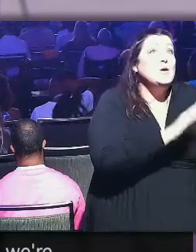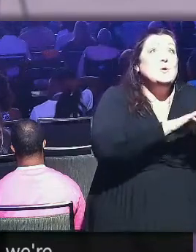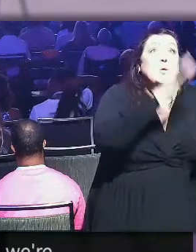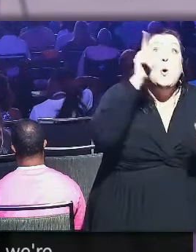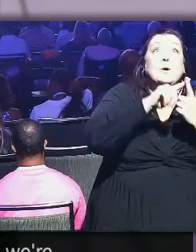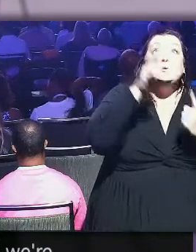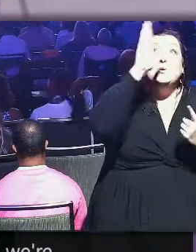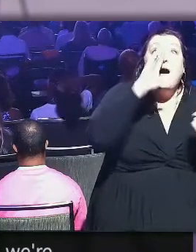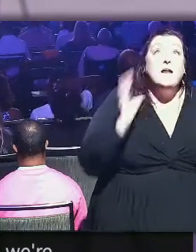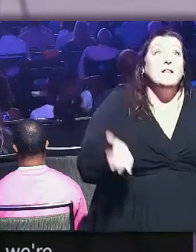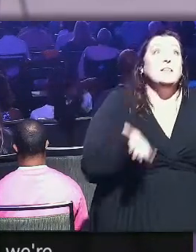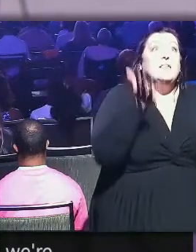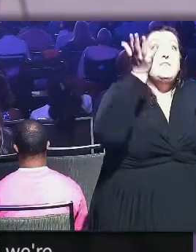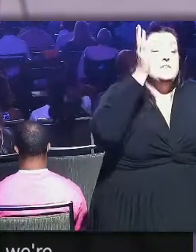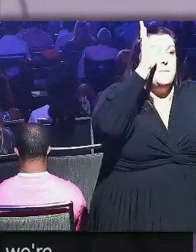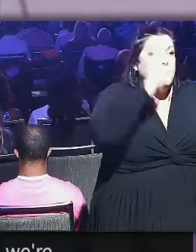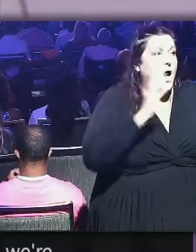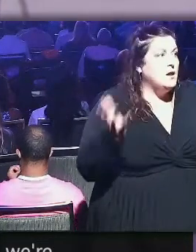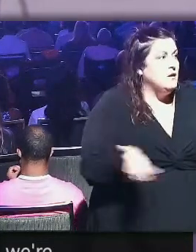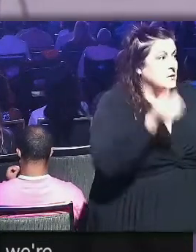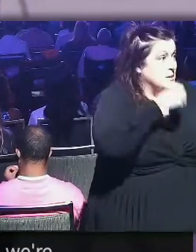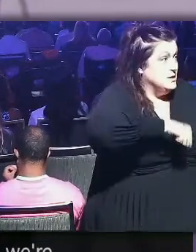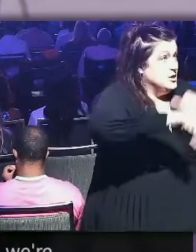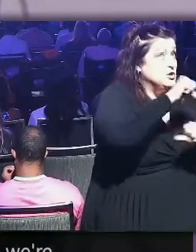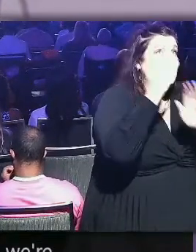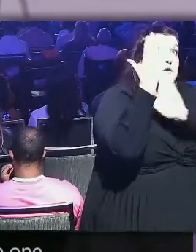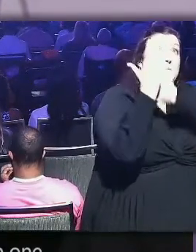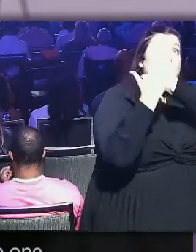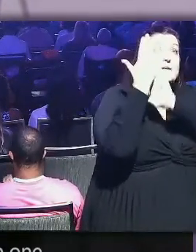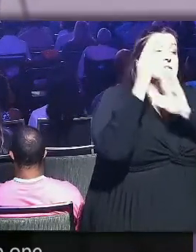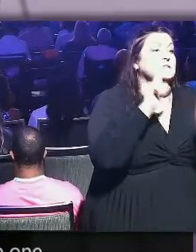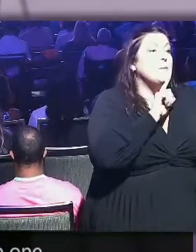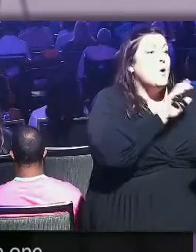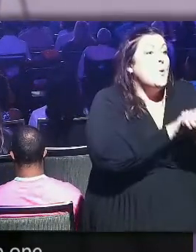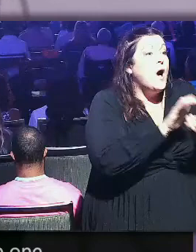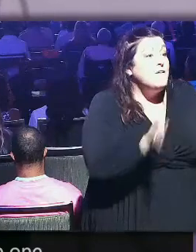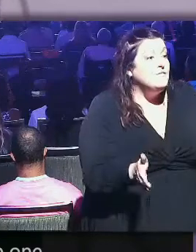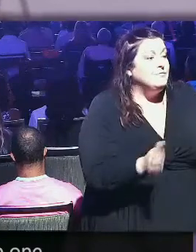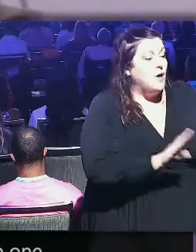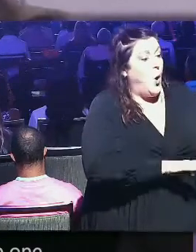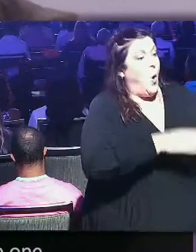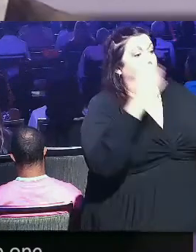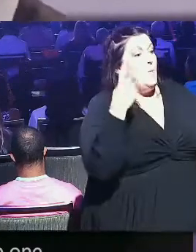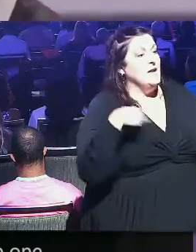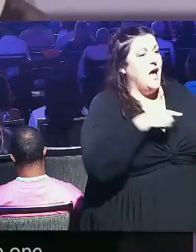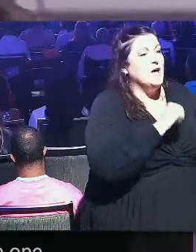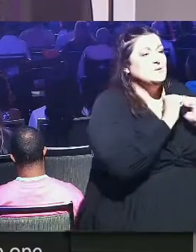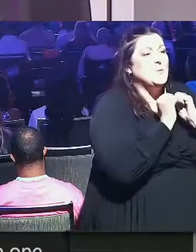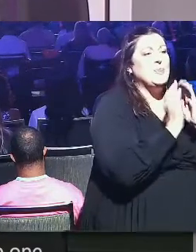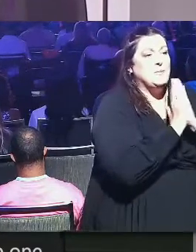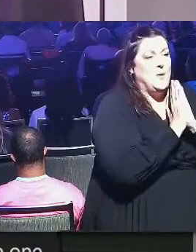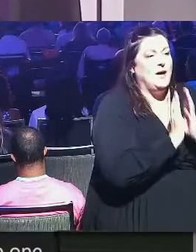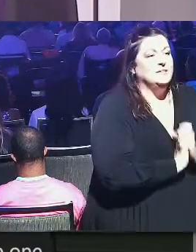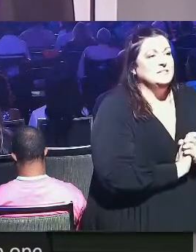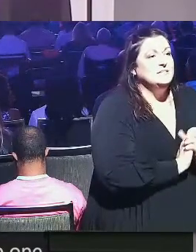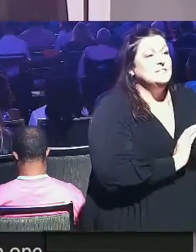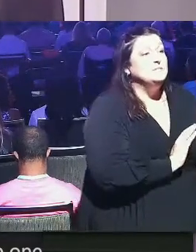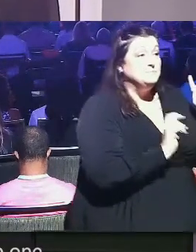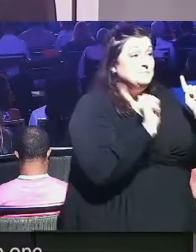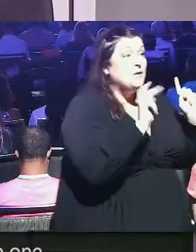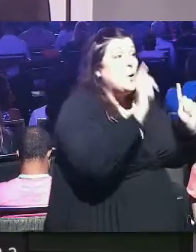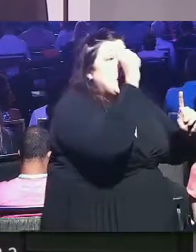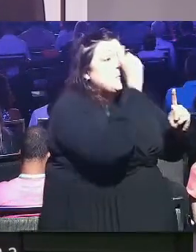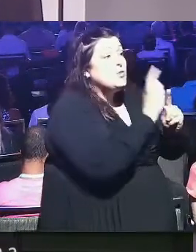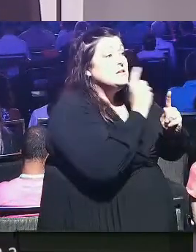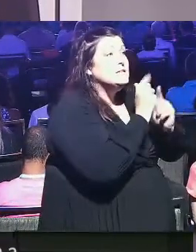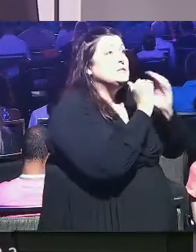up God and lift up one another in his presence. My wife's gonna close or open us up with a prayer. Let's go. All right, brothers and sisters, let's